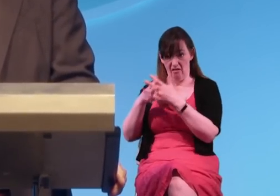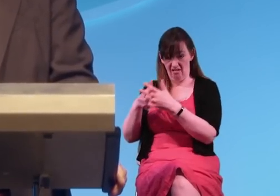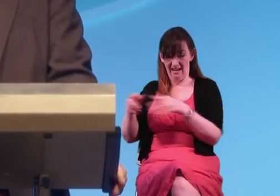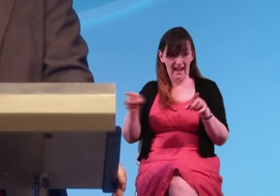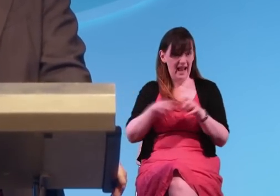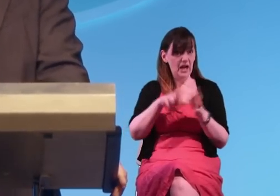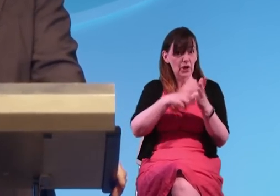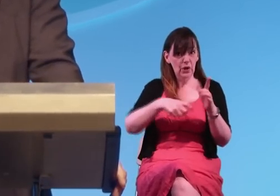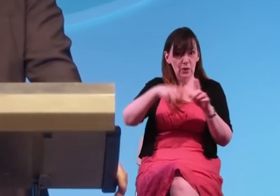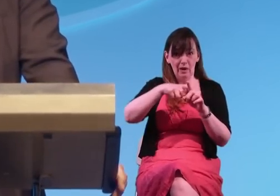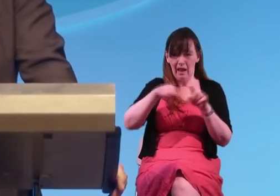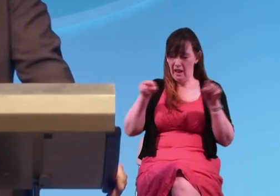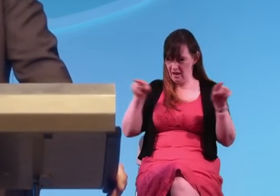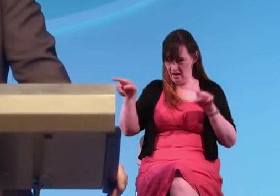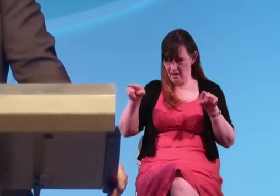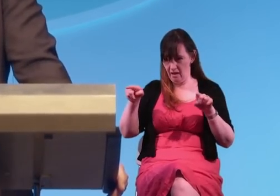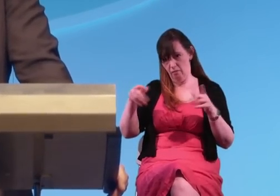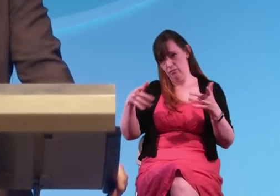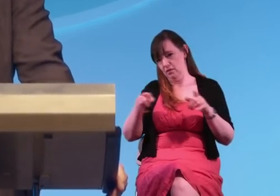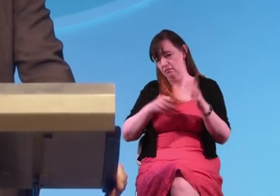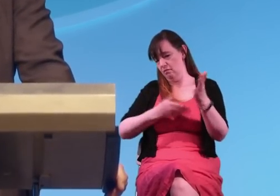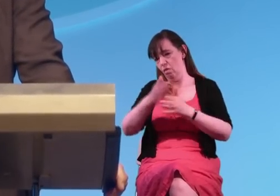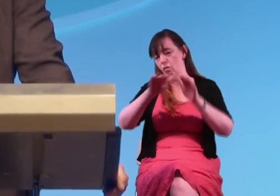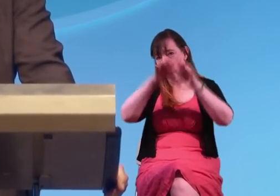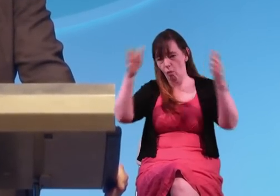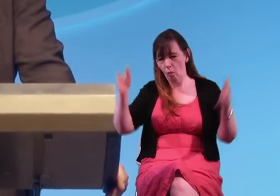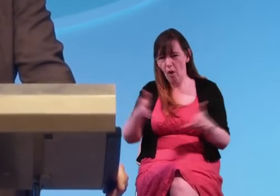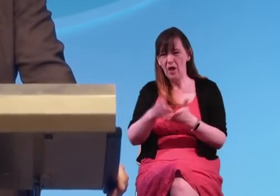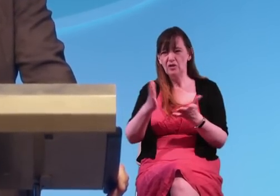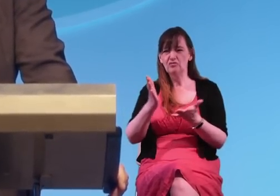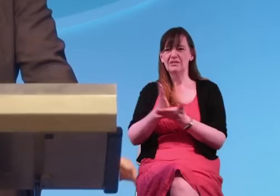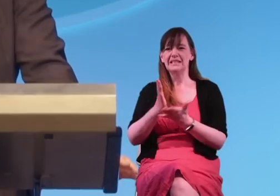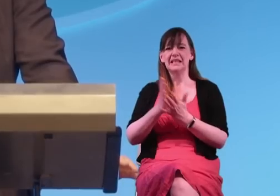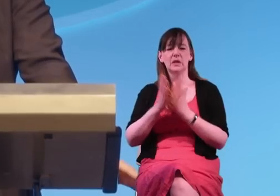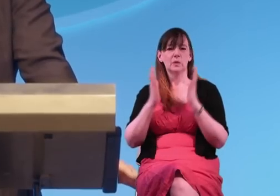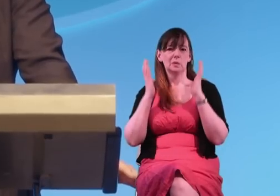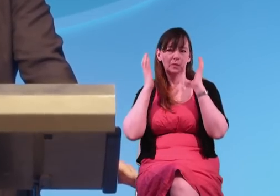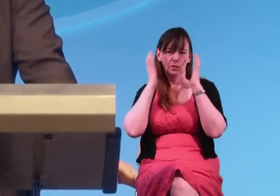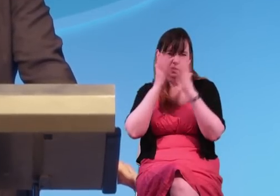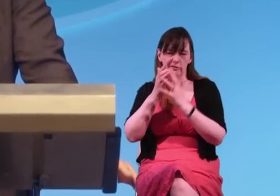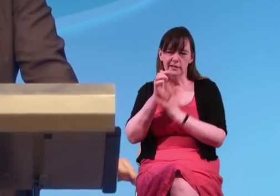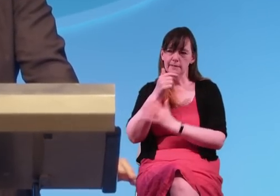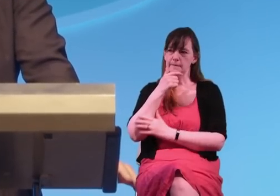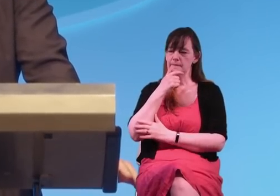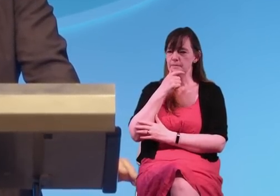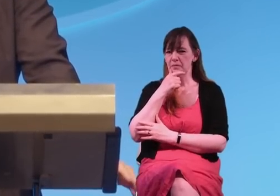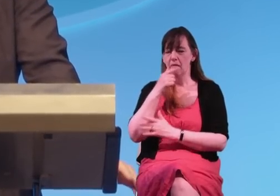and beyond, it is a great and sincere concern that the gospel,